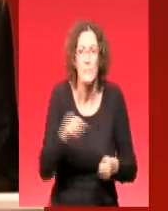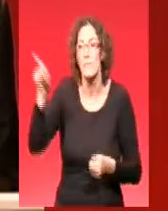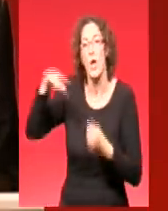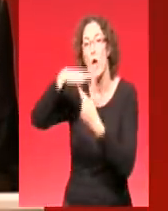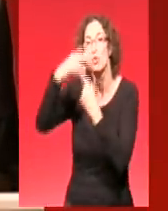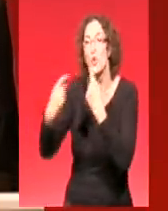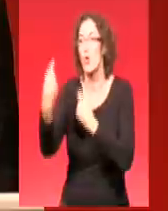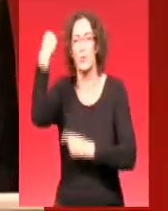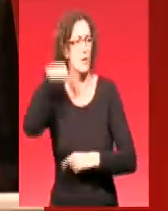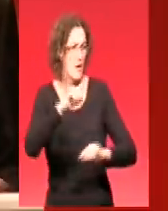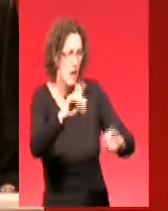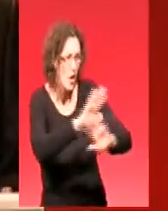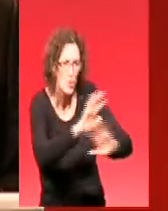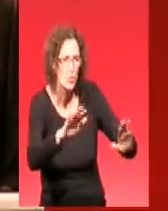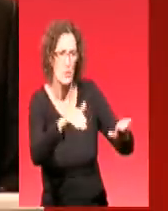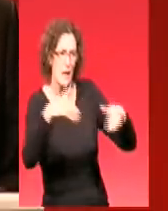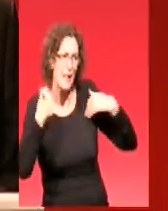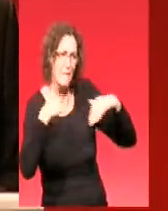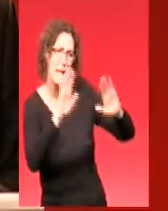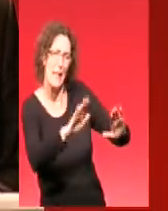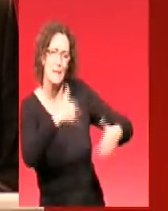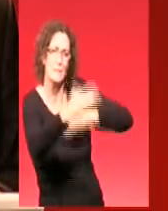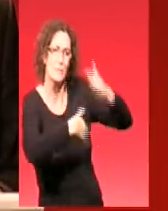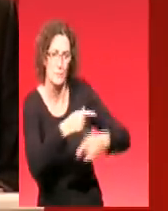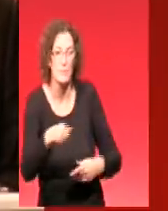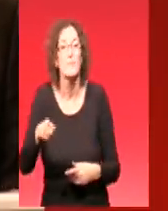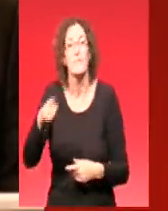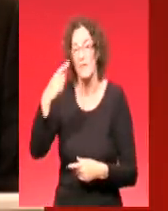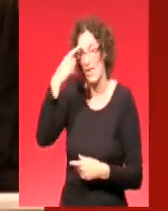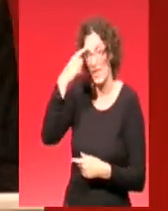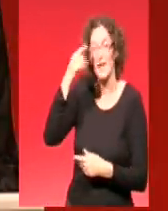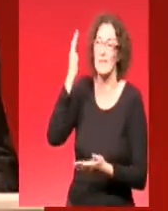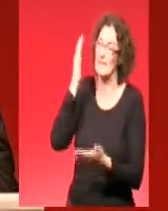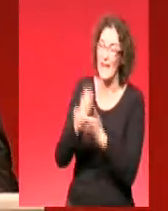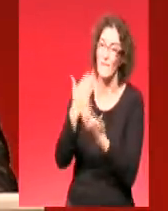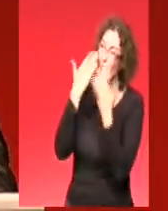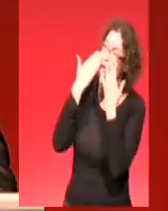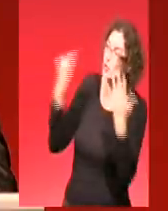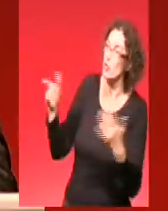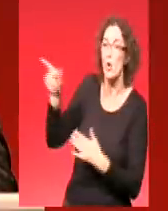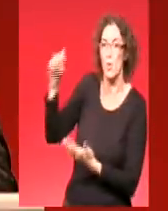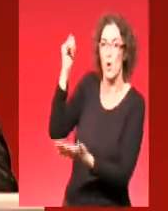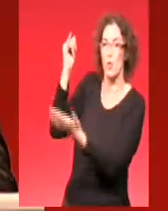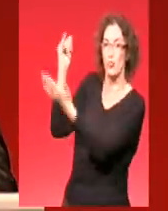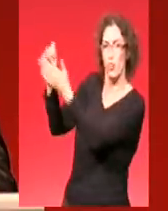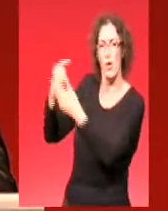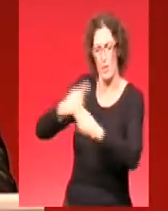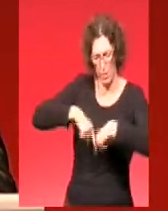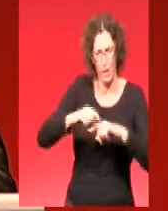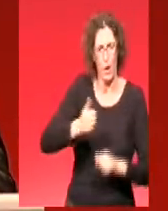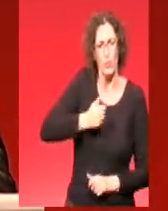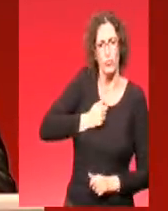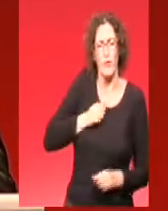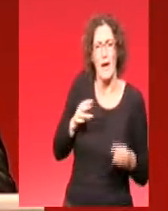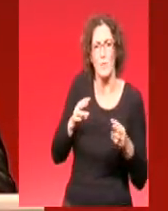wrong. Even though the global crisis led to an economic contraction, much more severe than the Tory